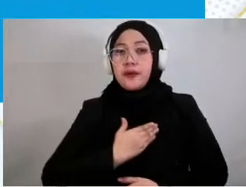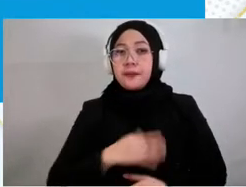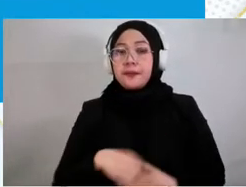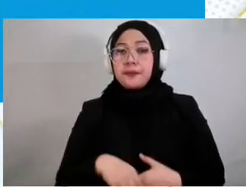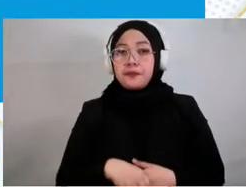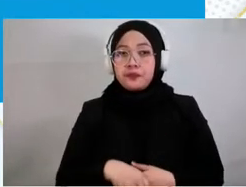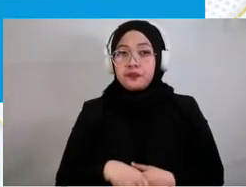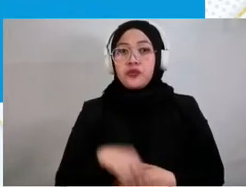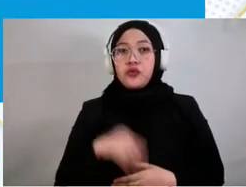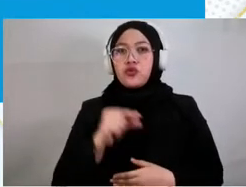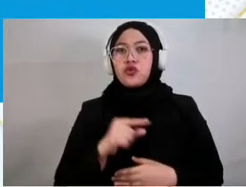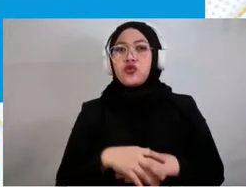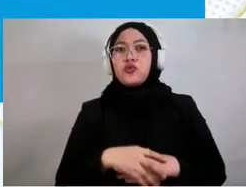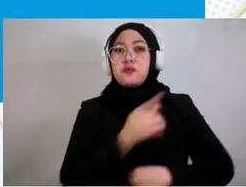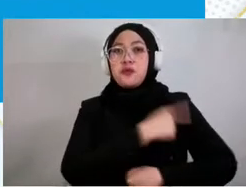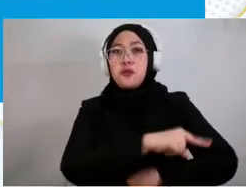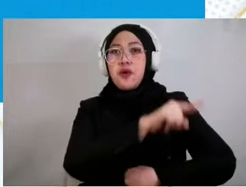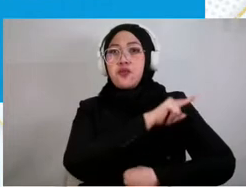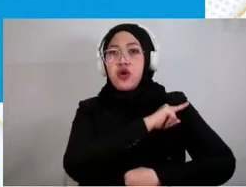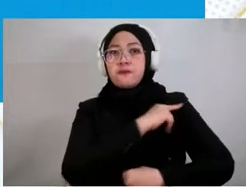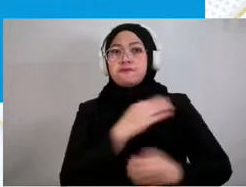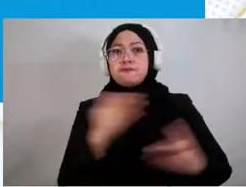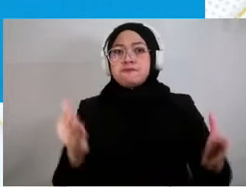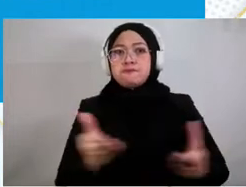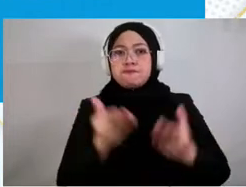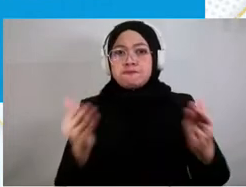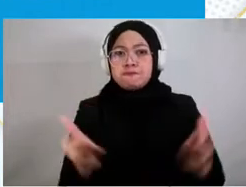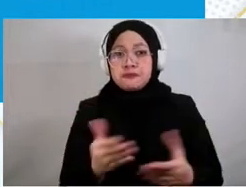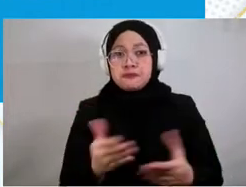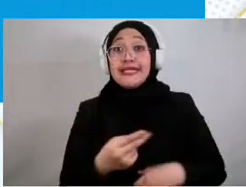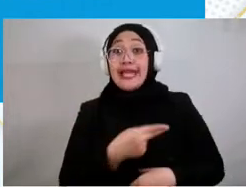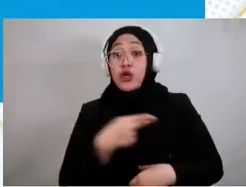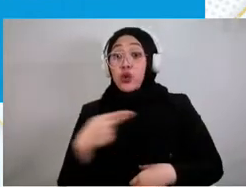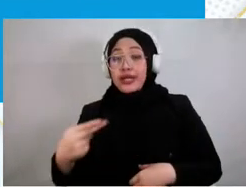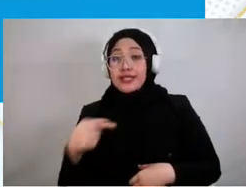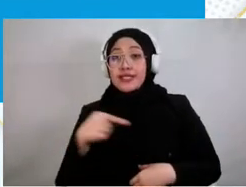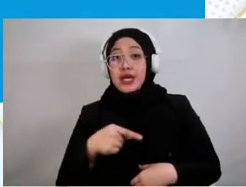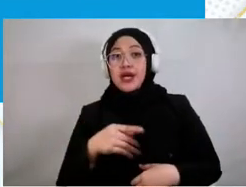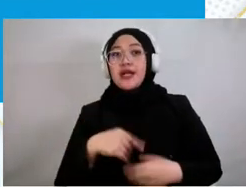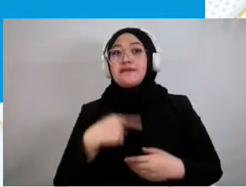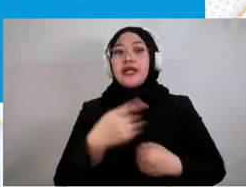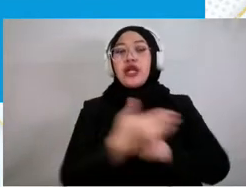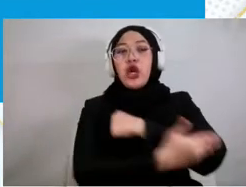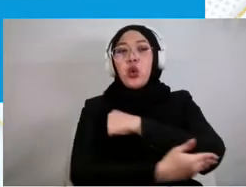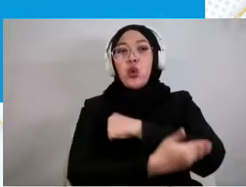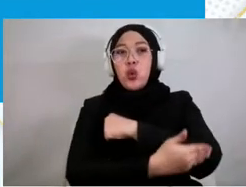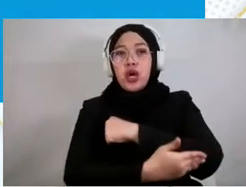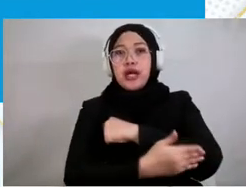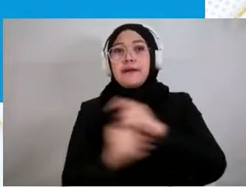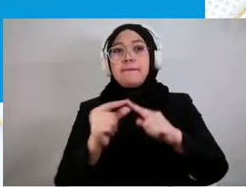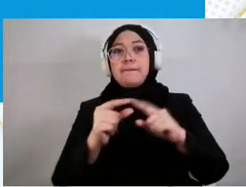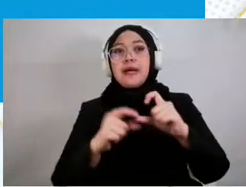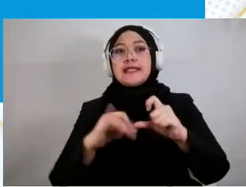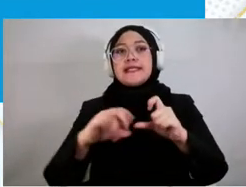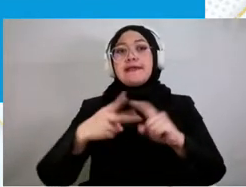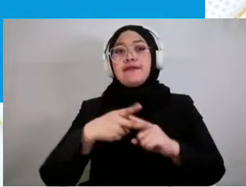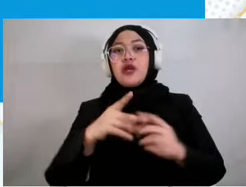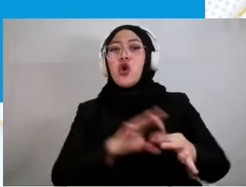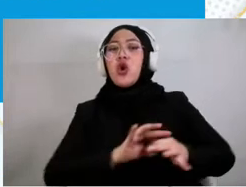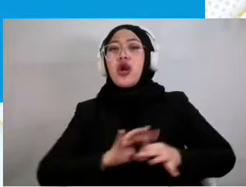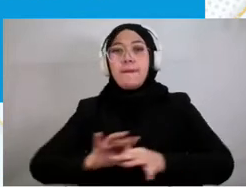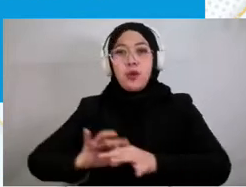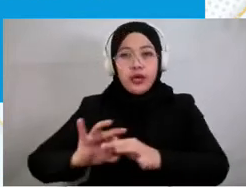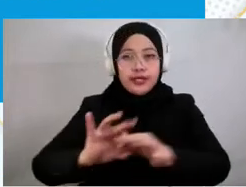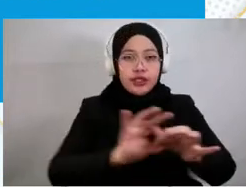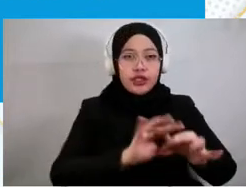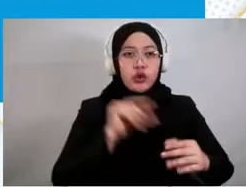to strengthen cooperation between us and them. So this is the time for us to have a better collaboration in order